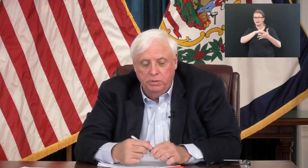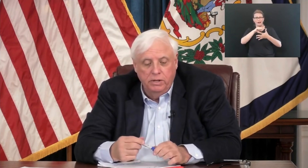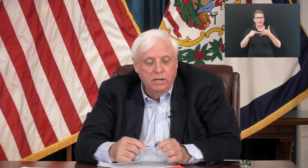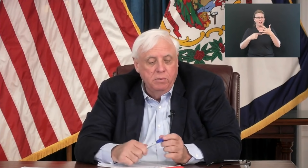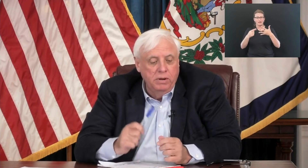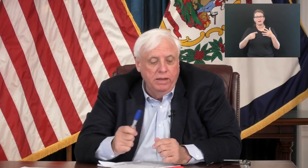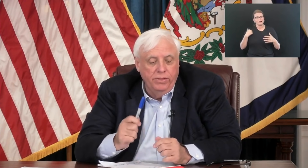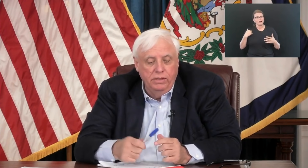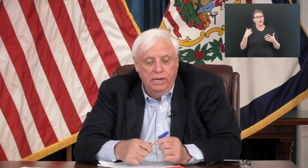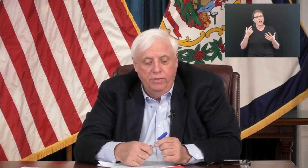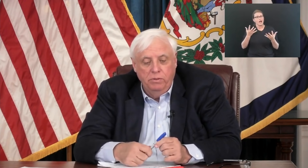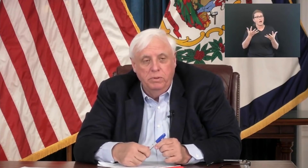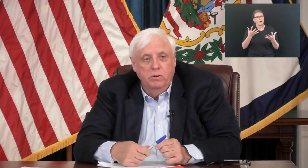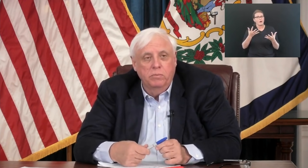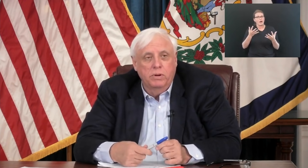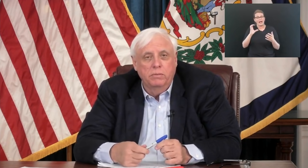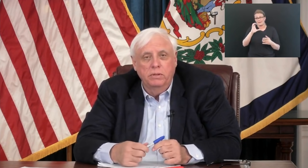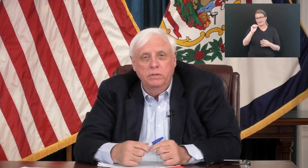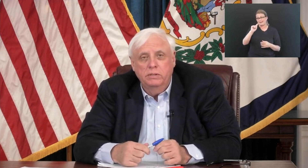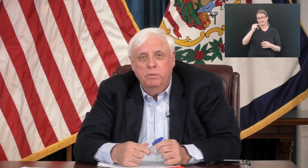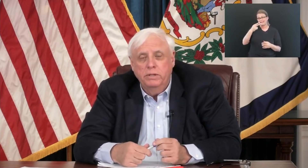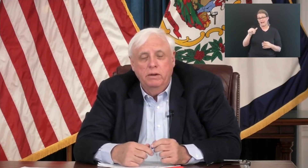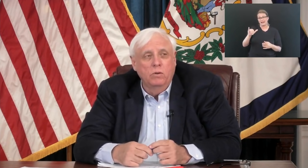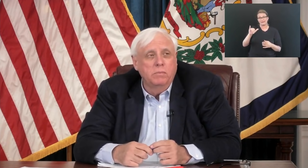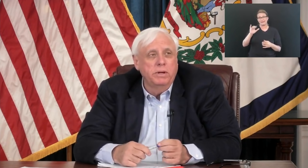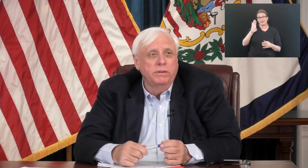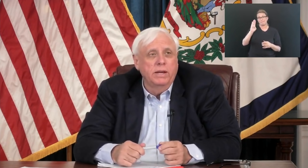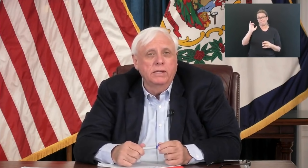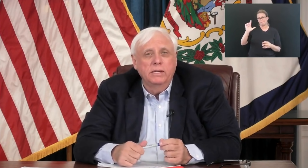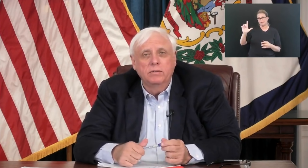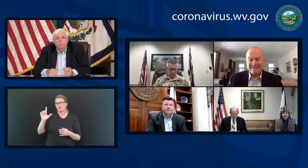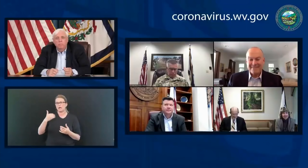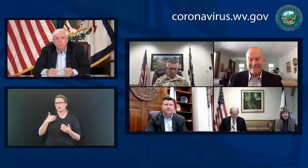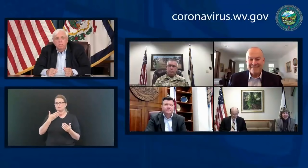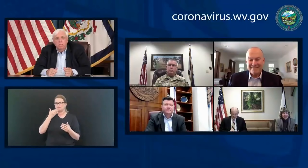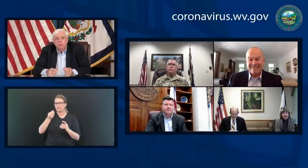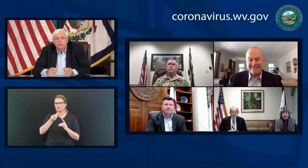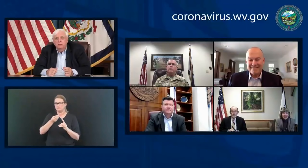numbers. But I think Kathy and Bill can probably explain that a whole lot better than I can.